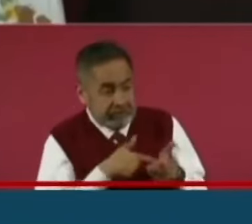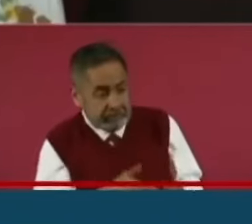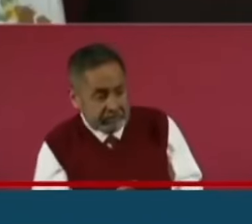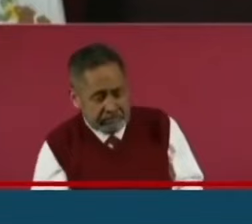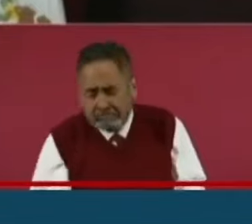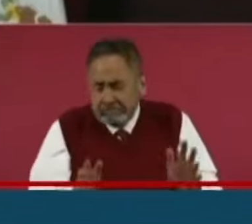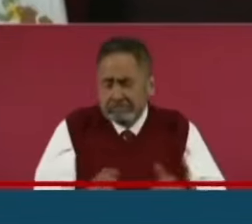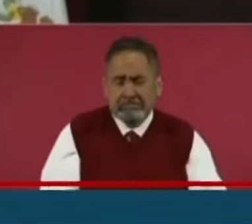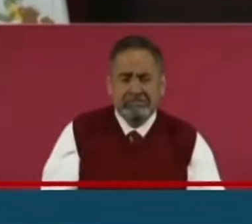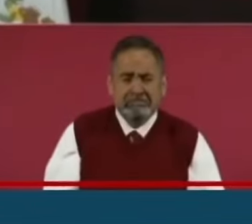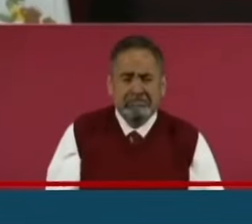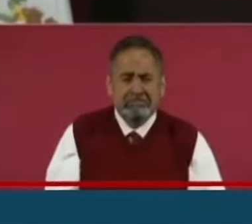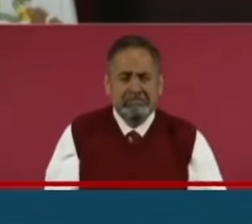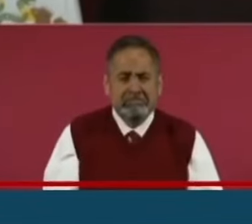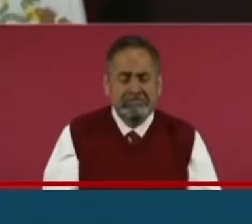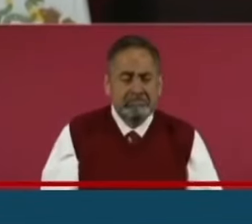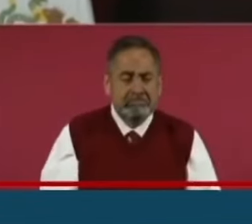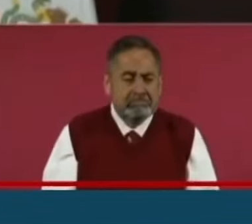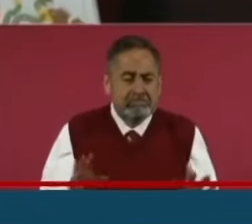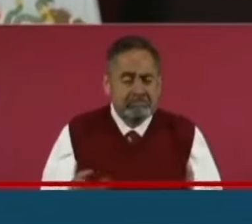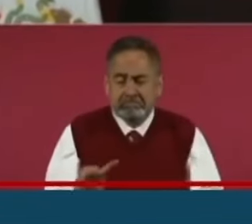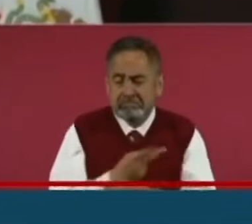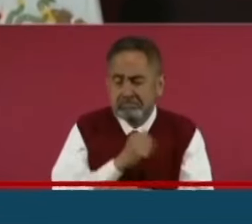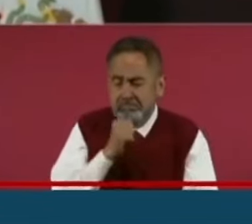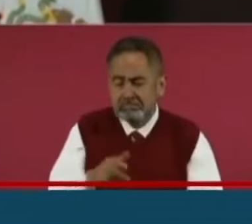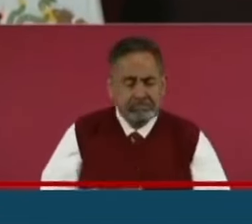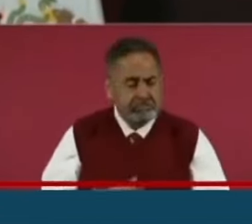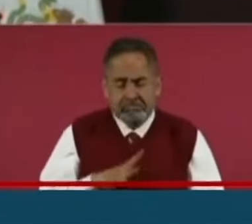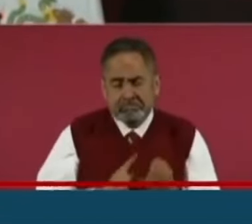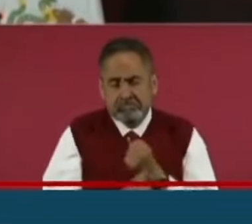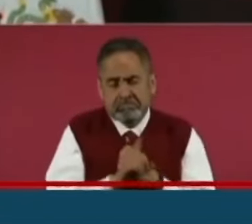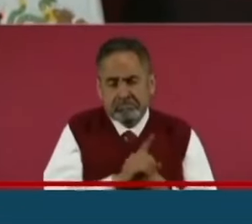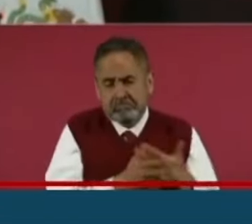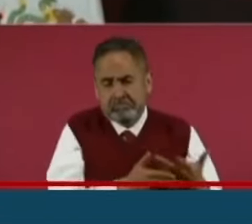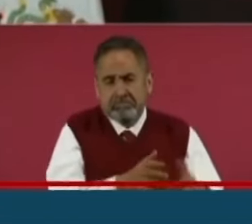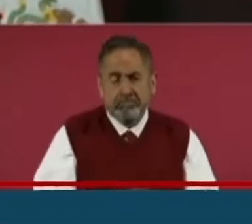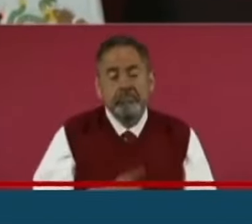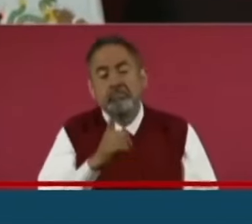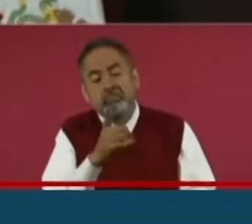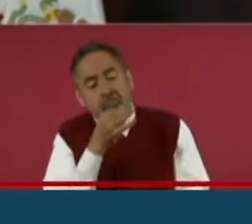If they are going to be on strike, there is no problem.